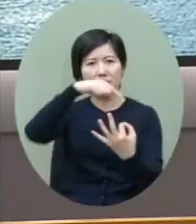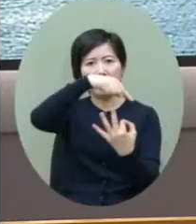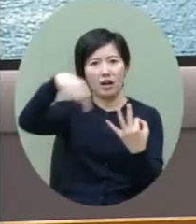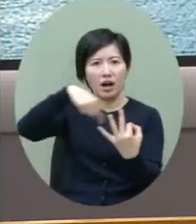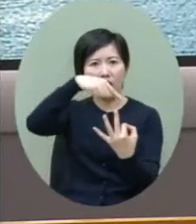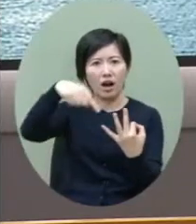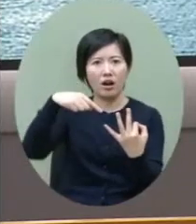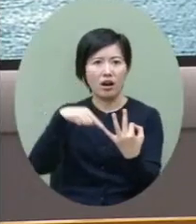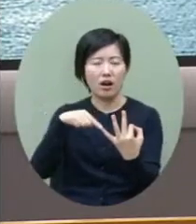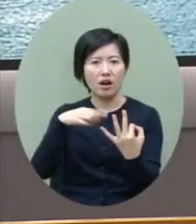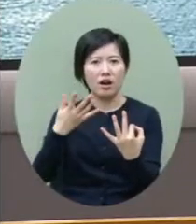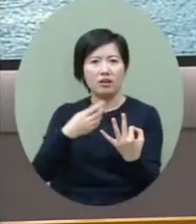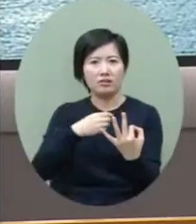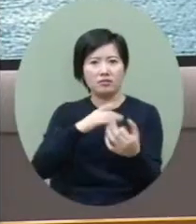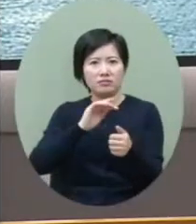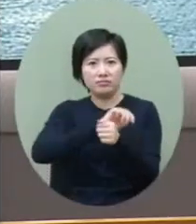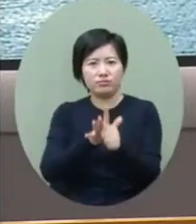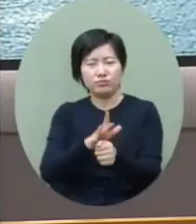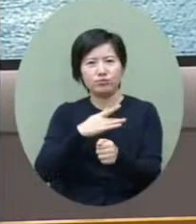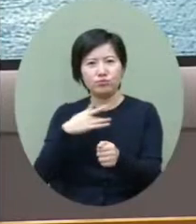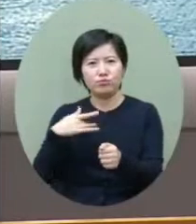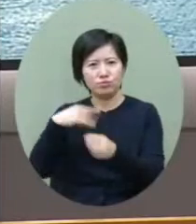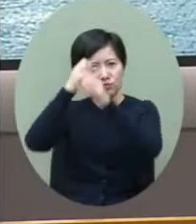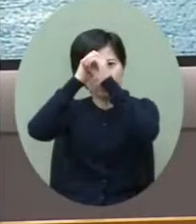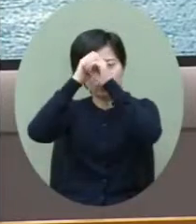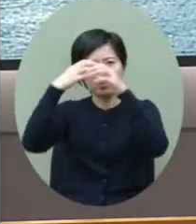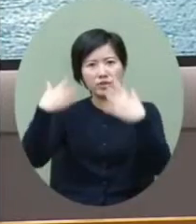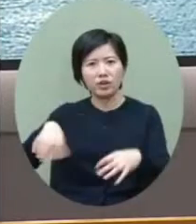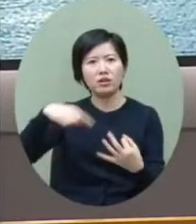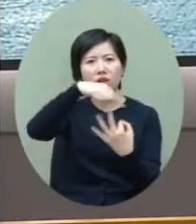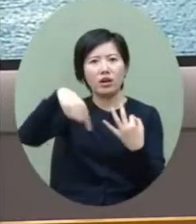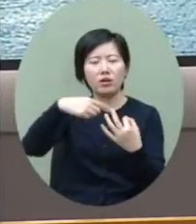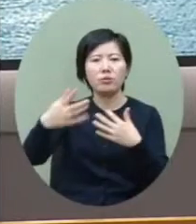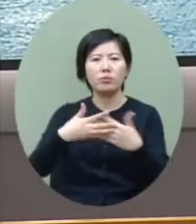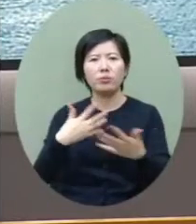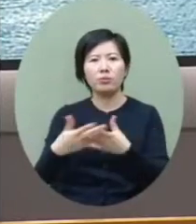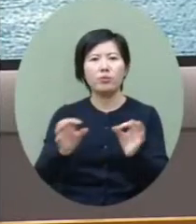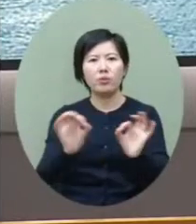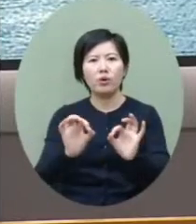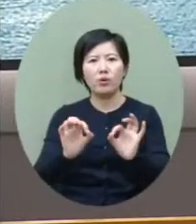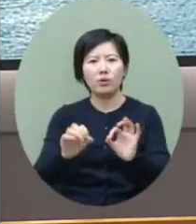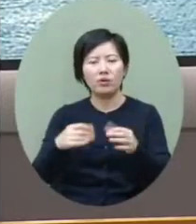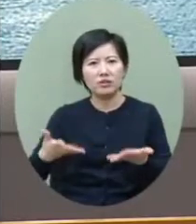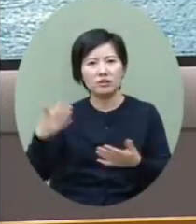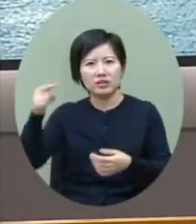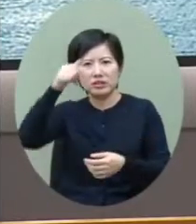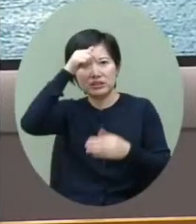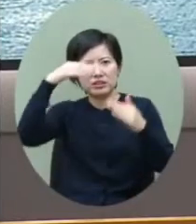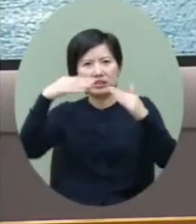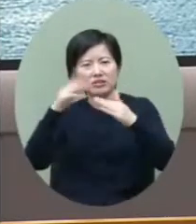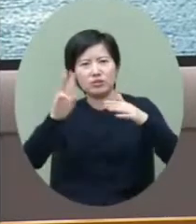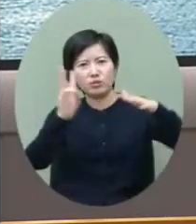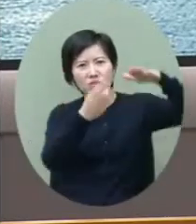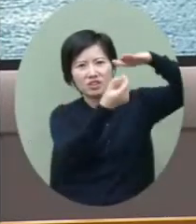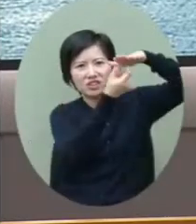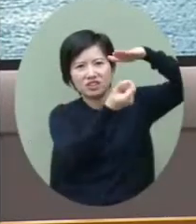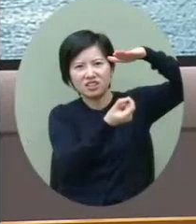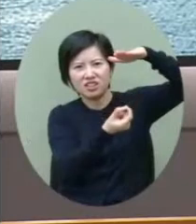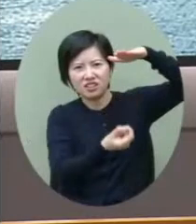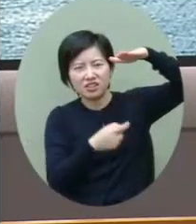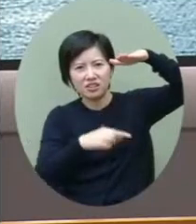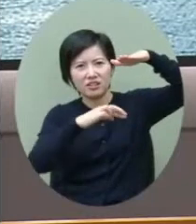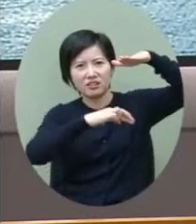water drip, and they were sent to medical surveillance. And they all tested negative for COVID-19. The hospital